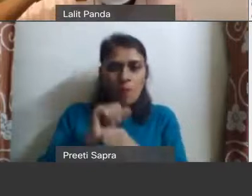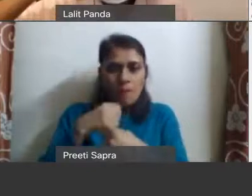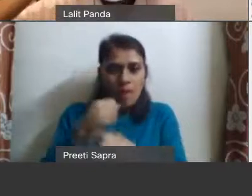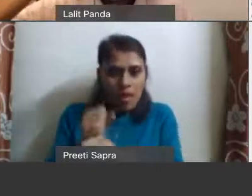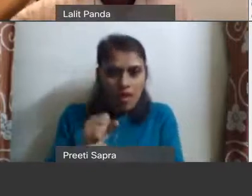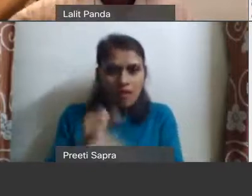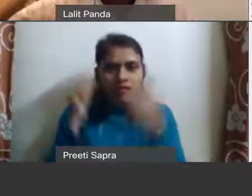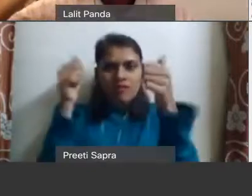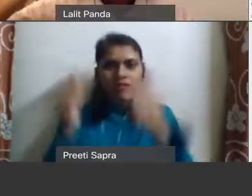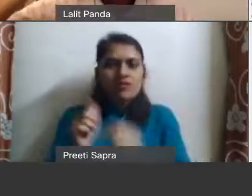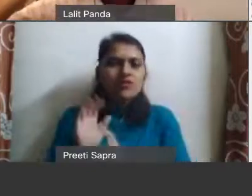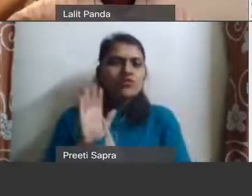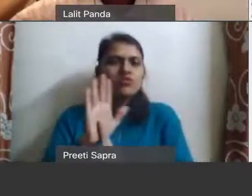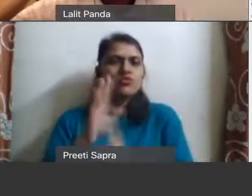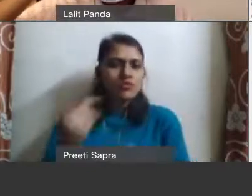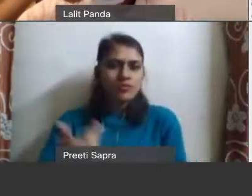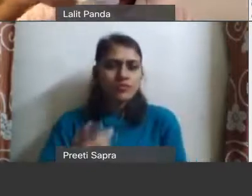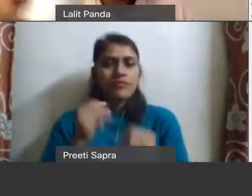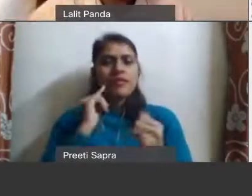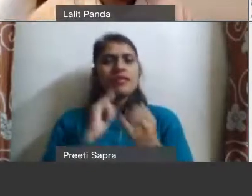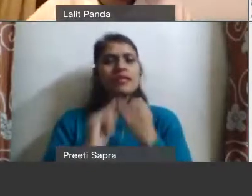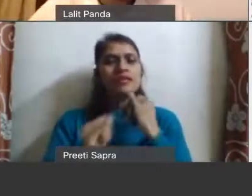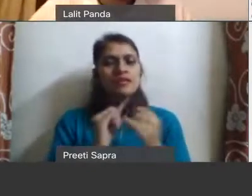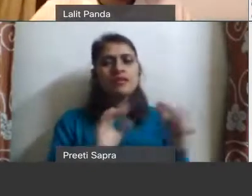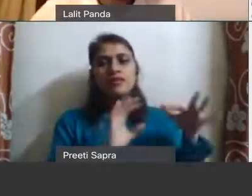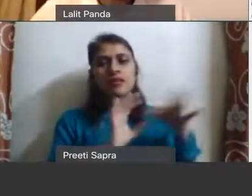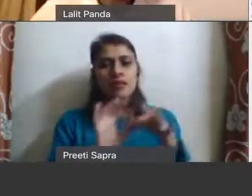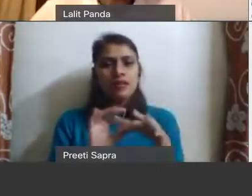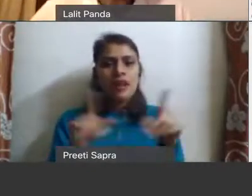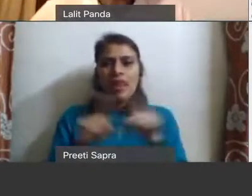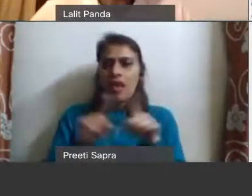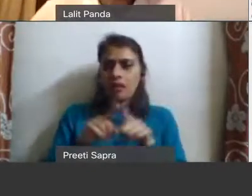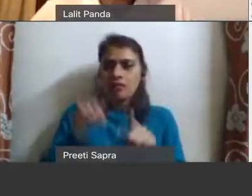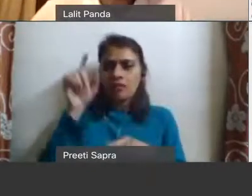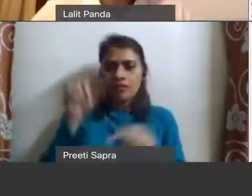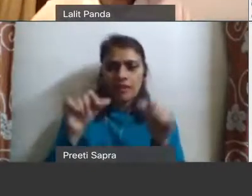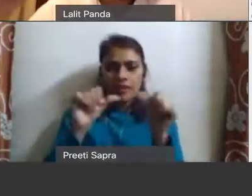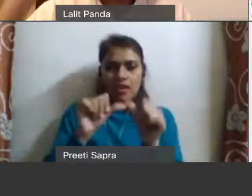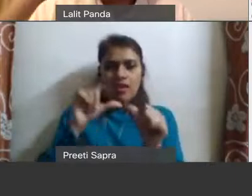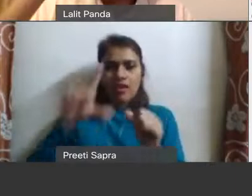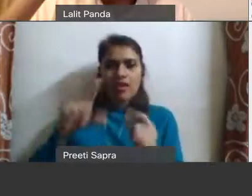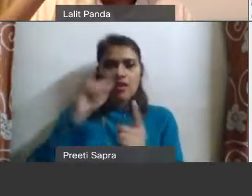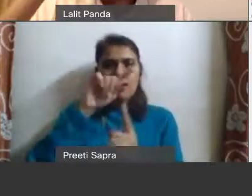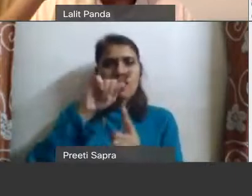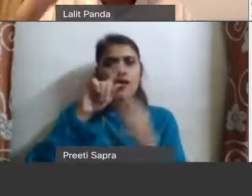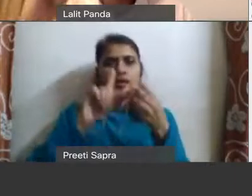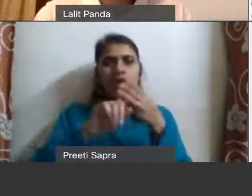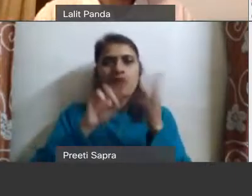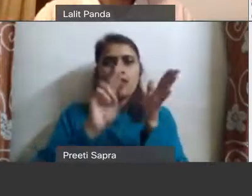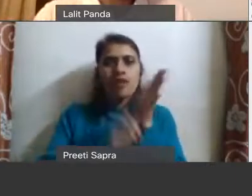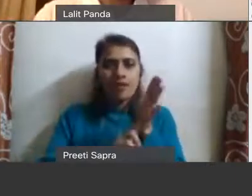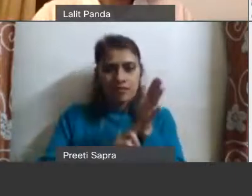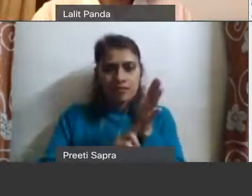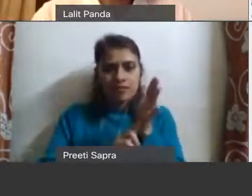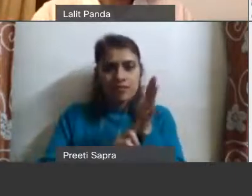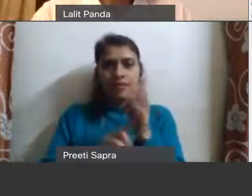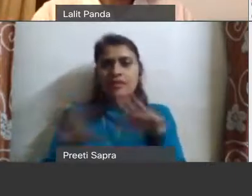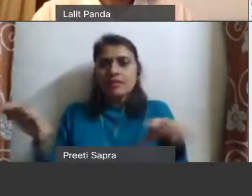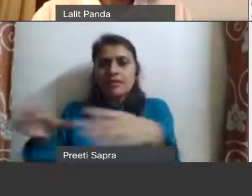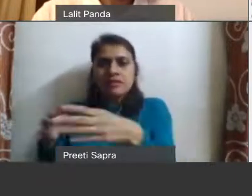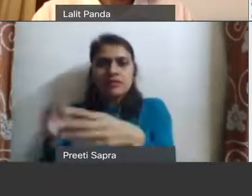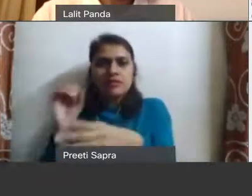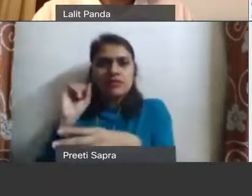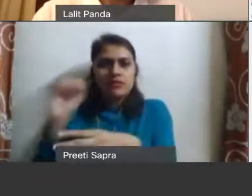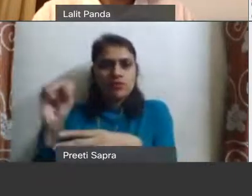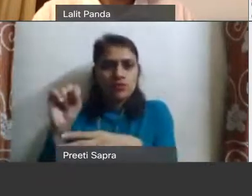what historian Nye calls alien citizenship, where there are certain groups of people who may